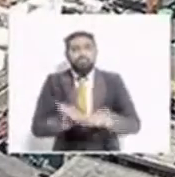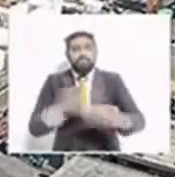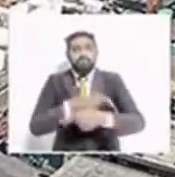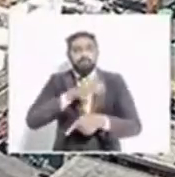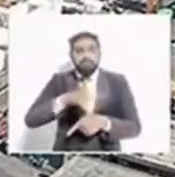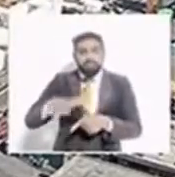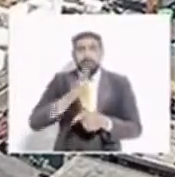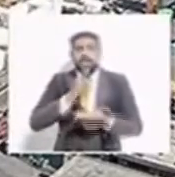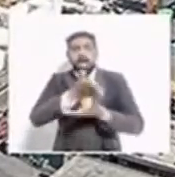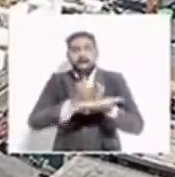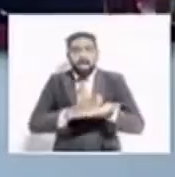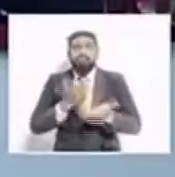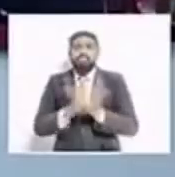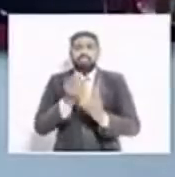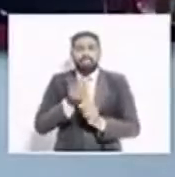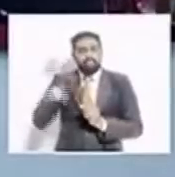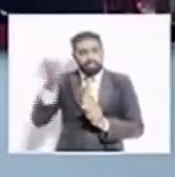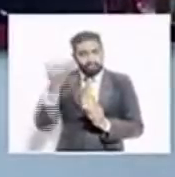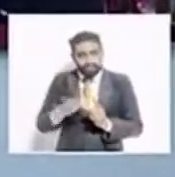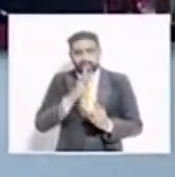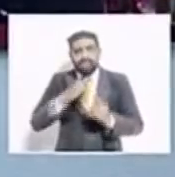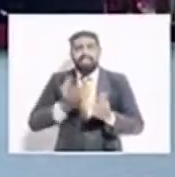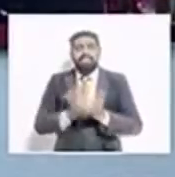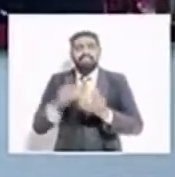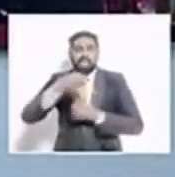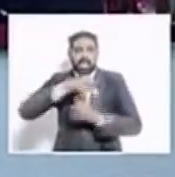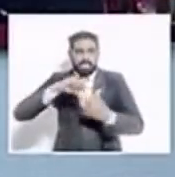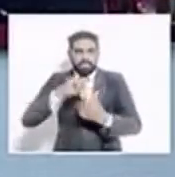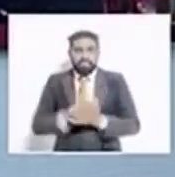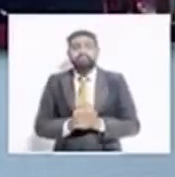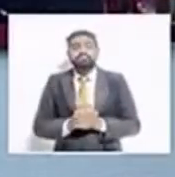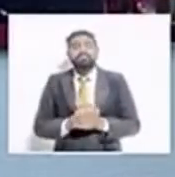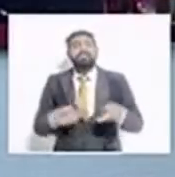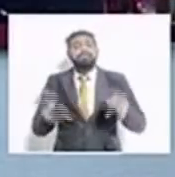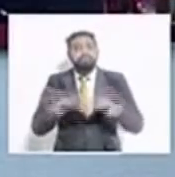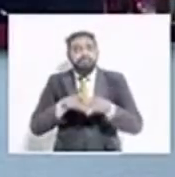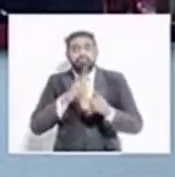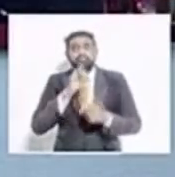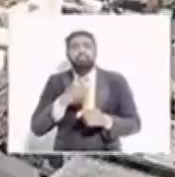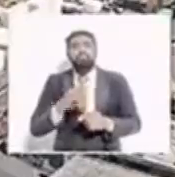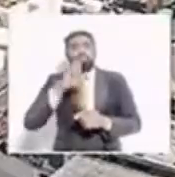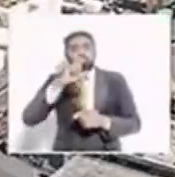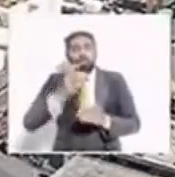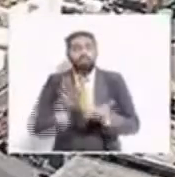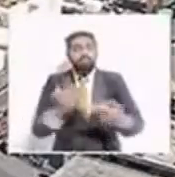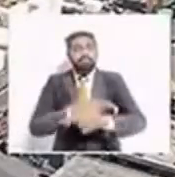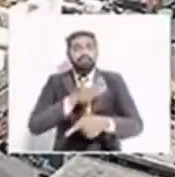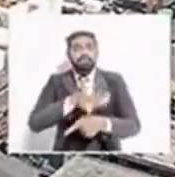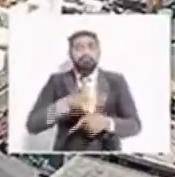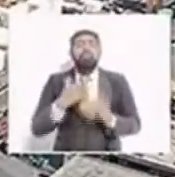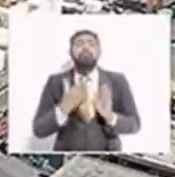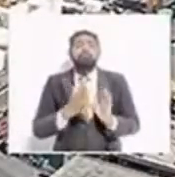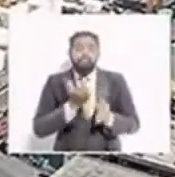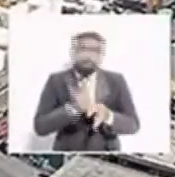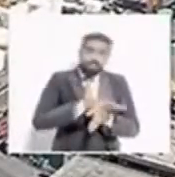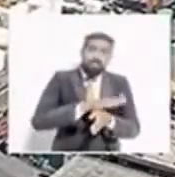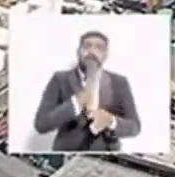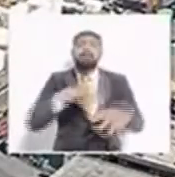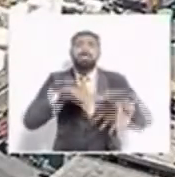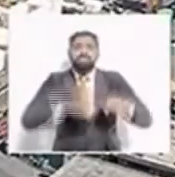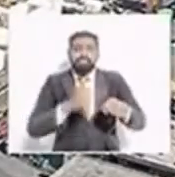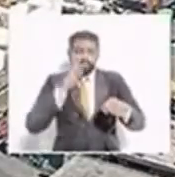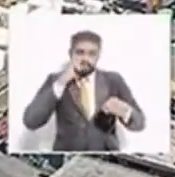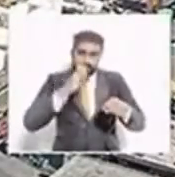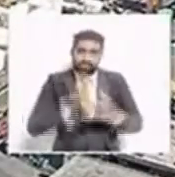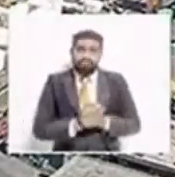The majority stake of the southern terminal of the Colombo port is owned by China. Steps were taken to pass separate